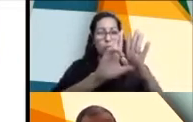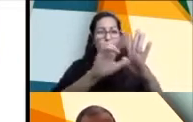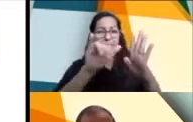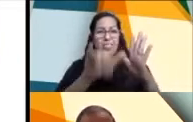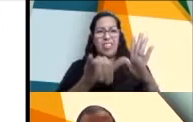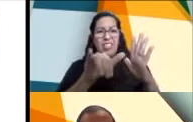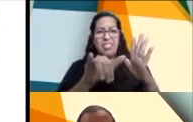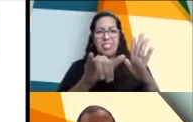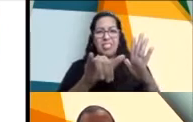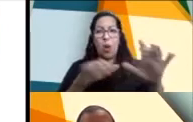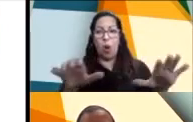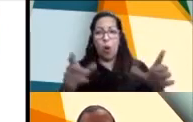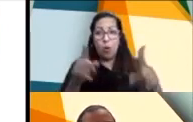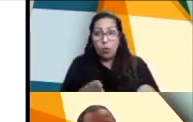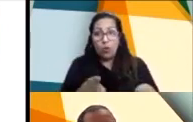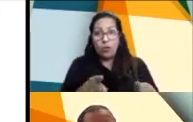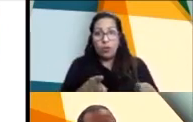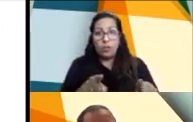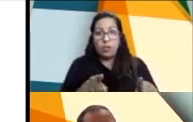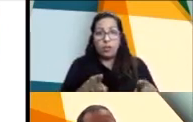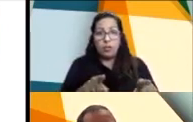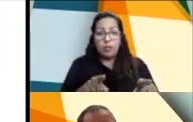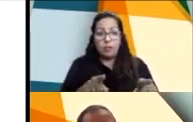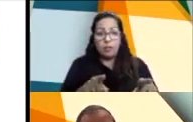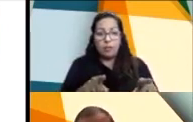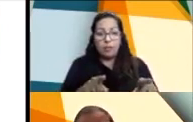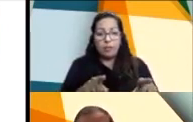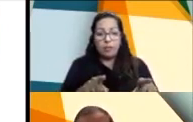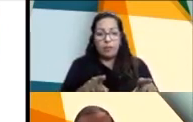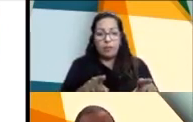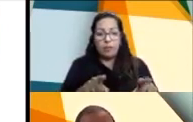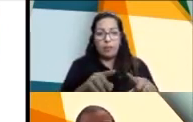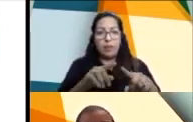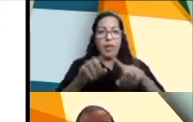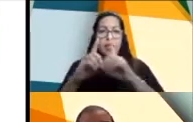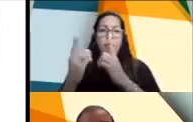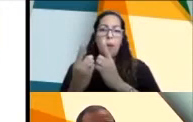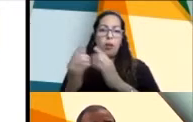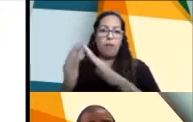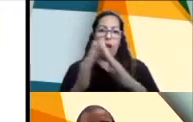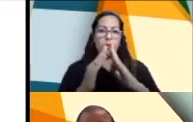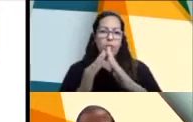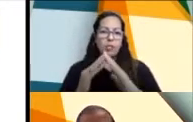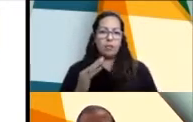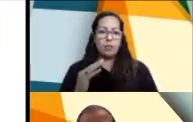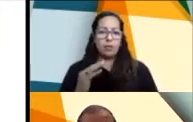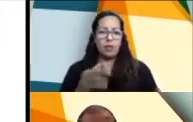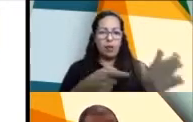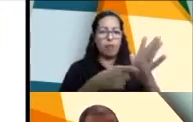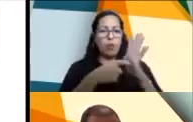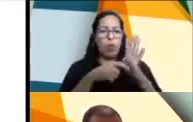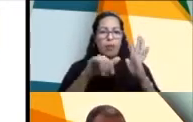this occurs, that this is going to be the Department of Housing is going to be requiring this